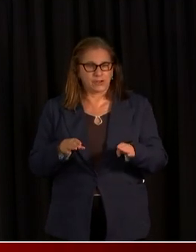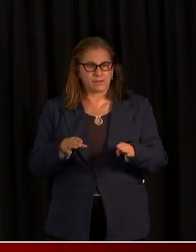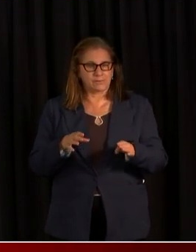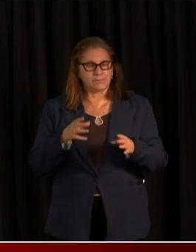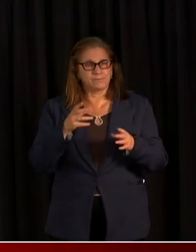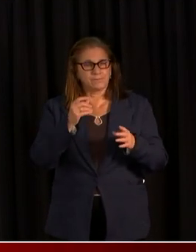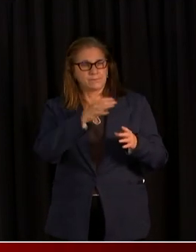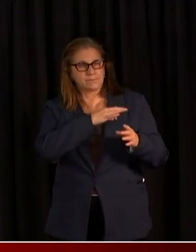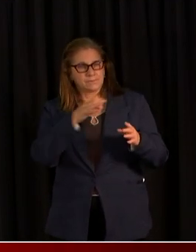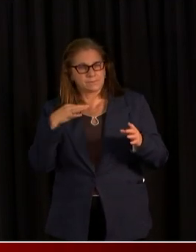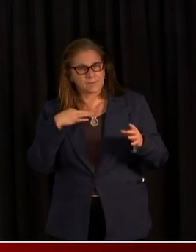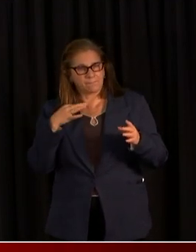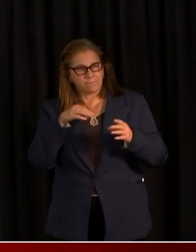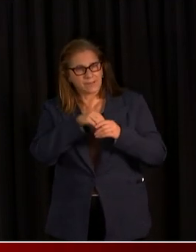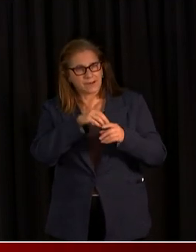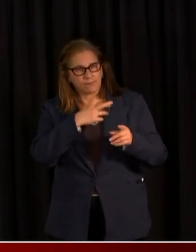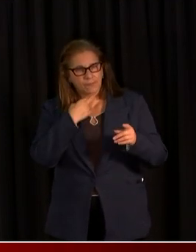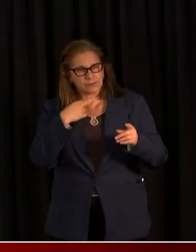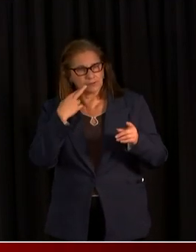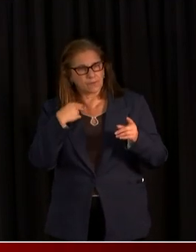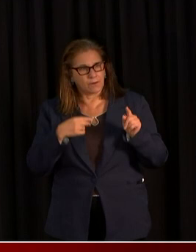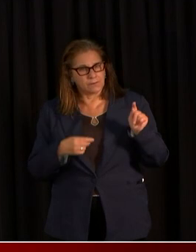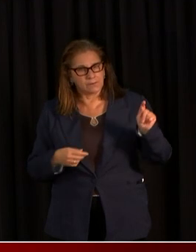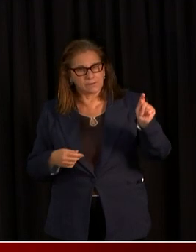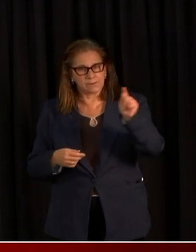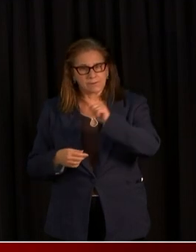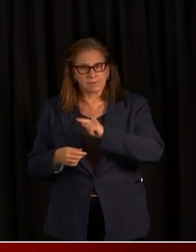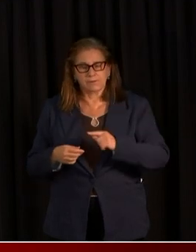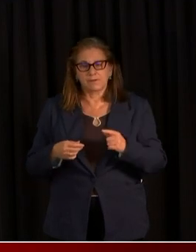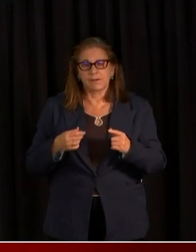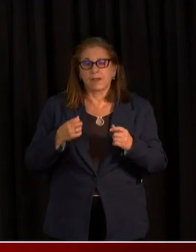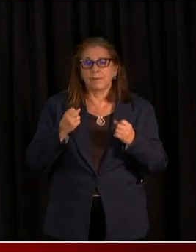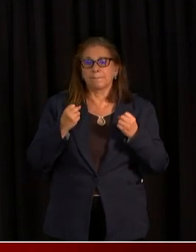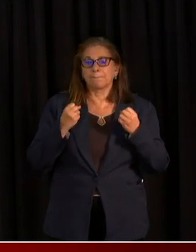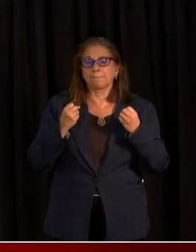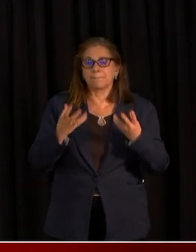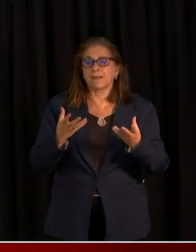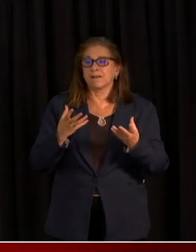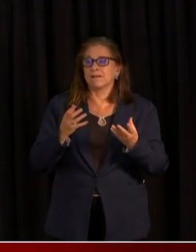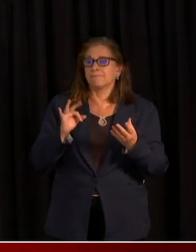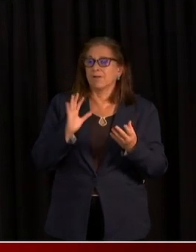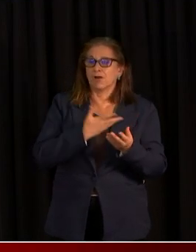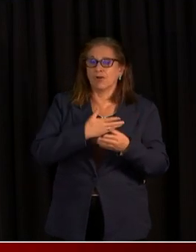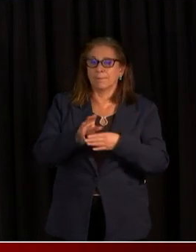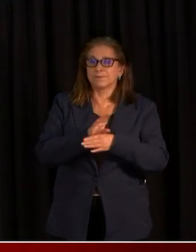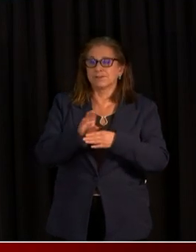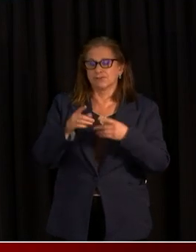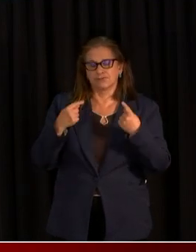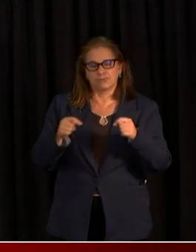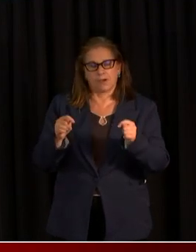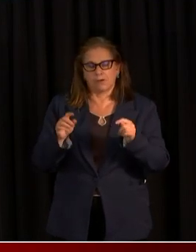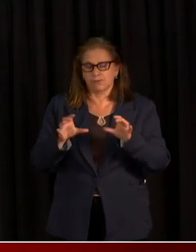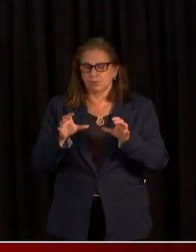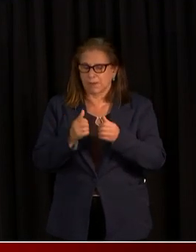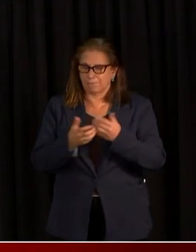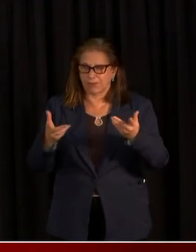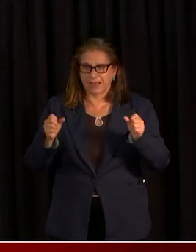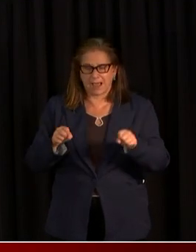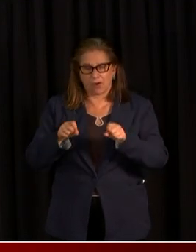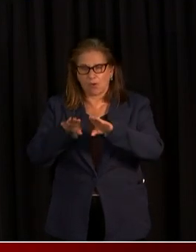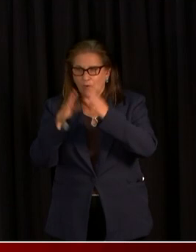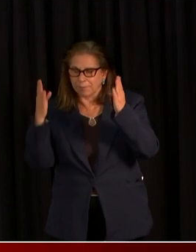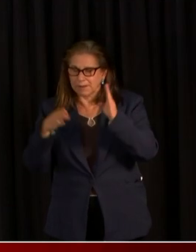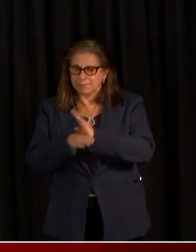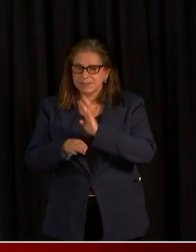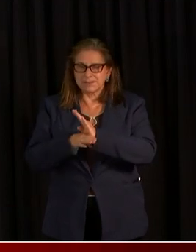establishments. We know that for the most part, our businesses are doing the right thing, and they are doing the right thing to